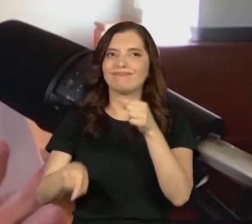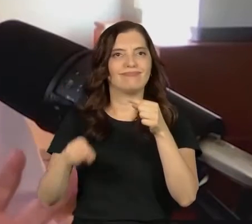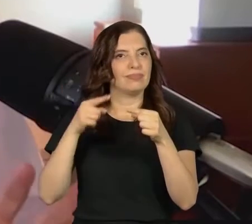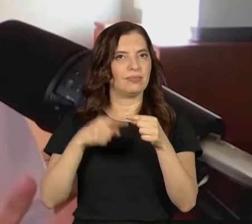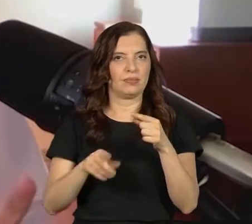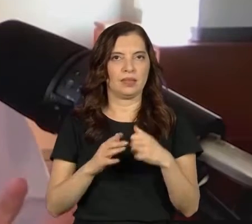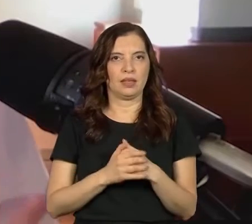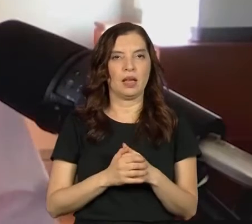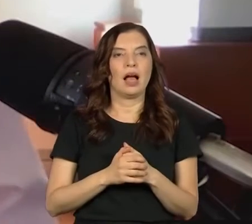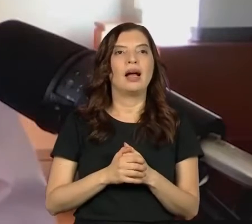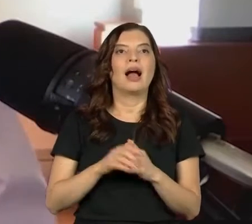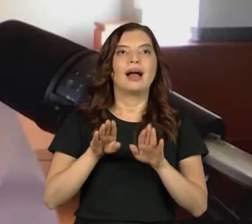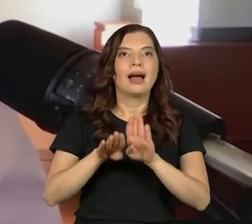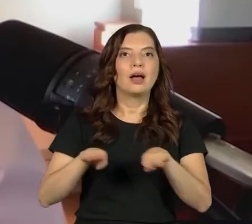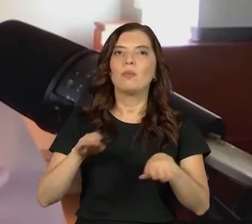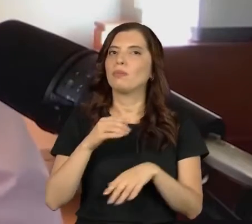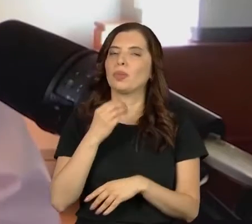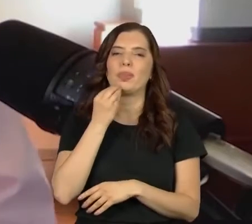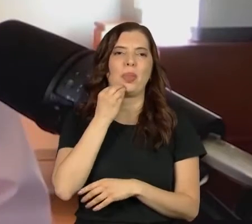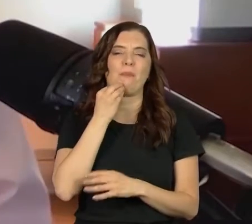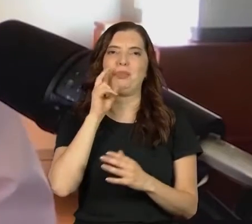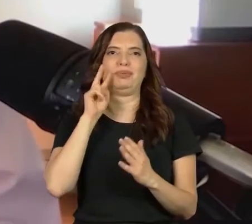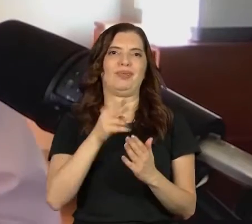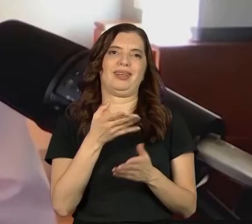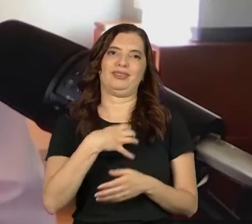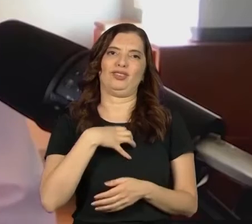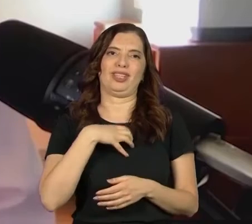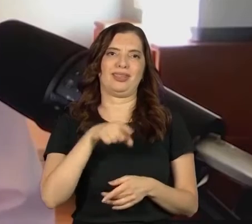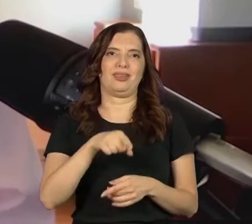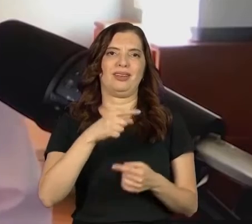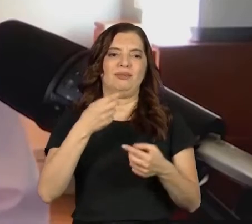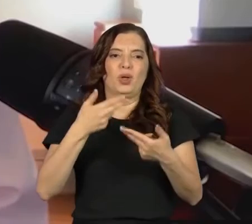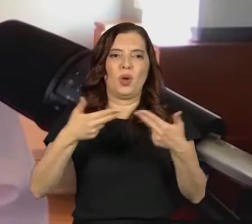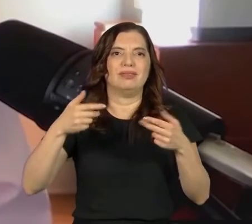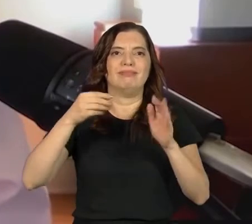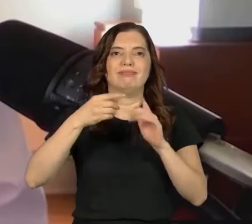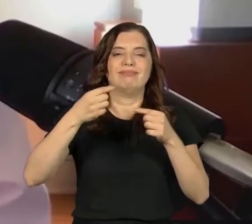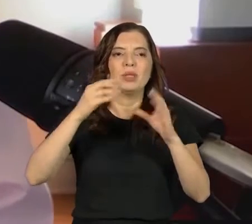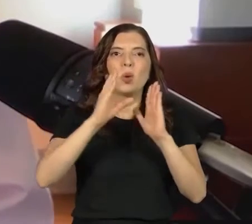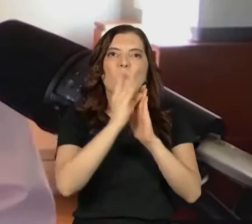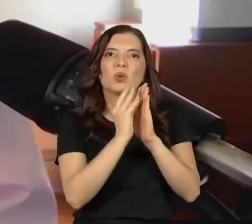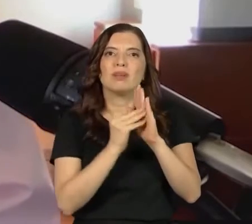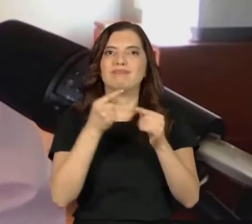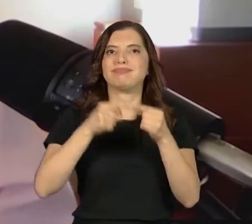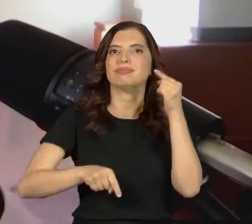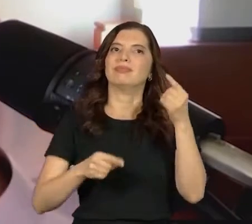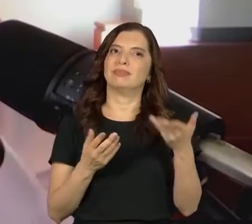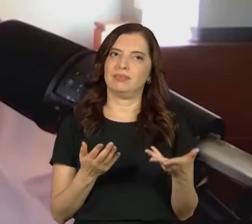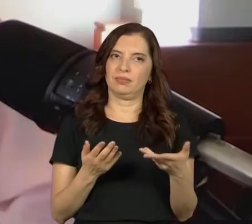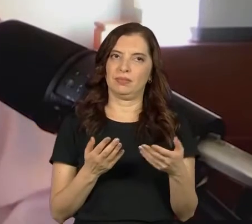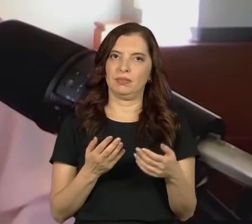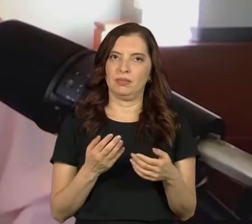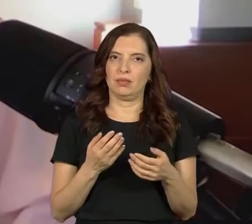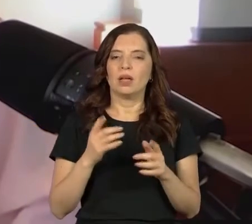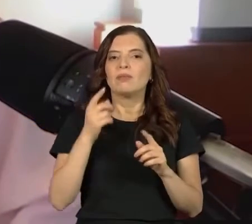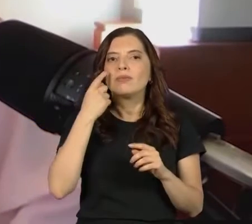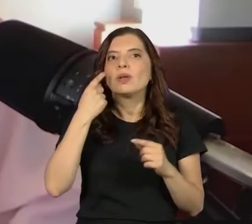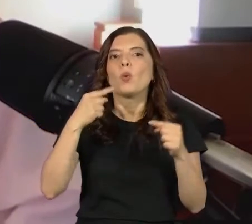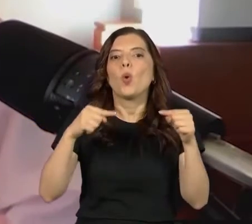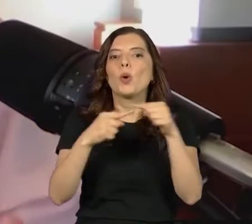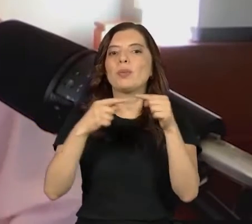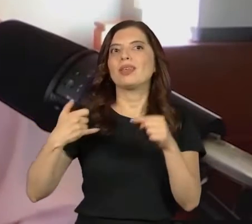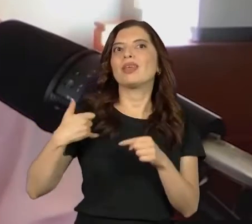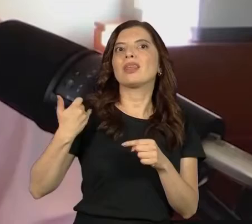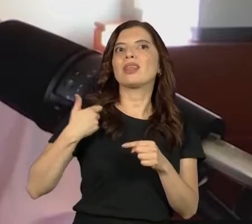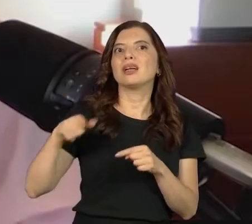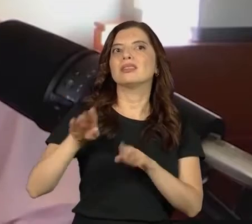for minors. For children, they simply should not be on a platform where there's no age verification, so they